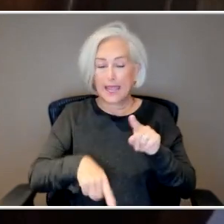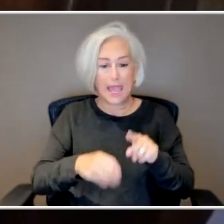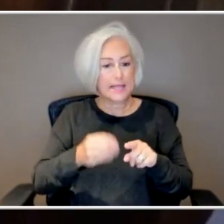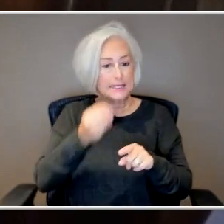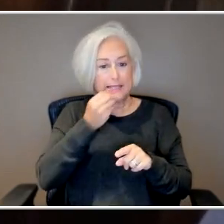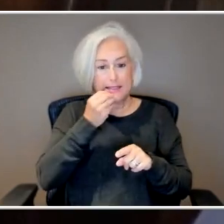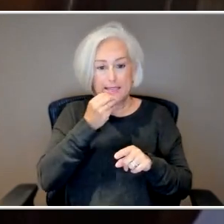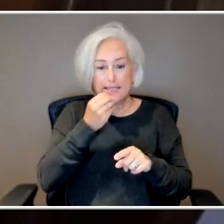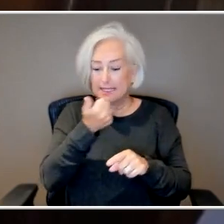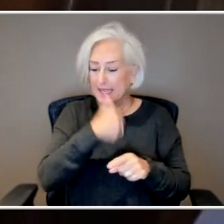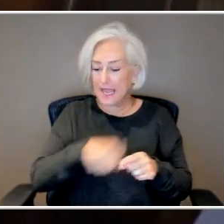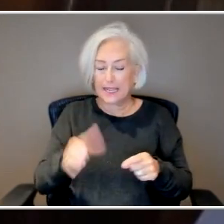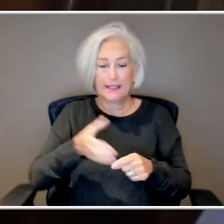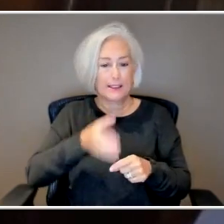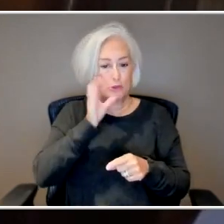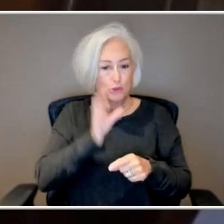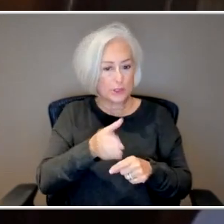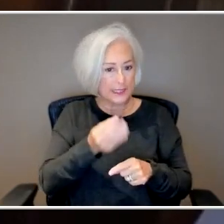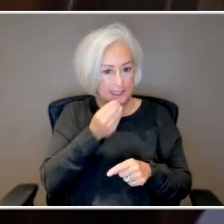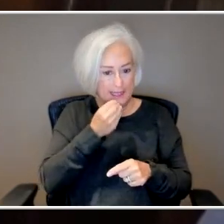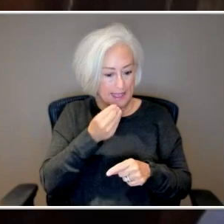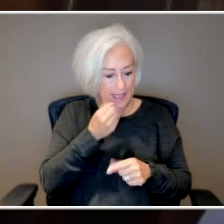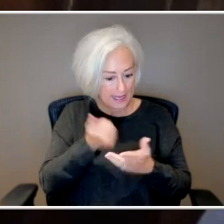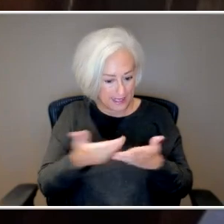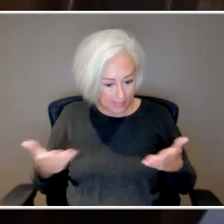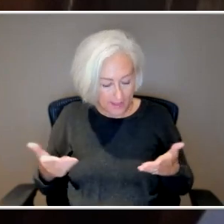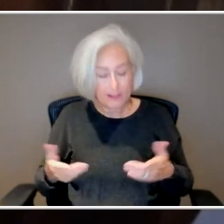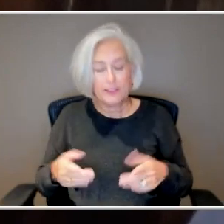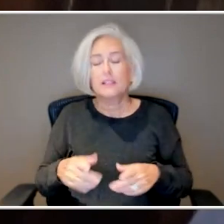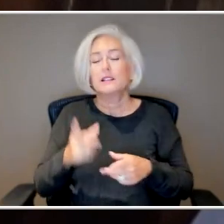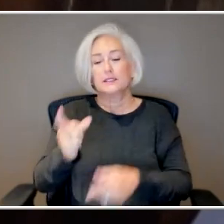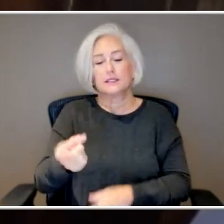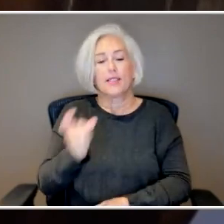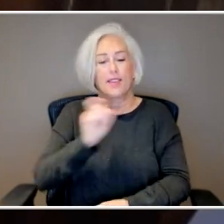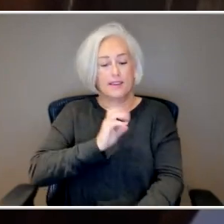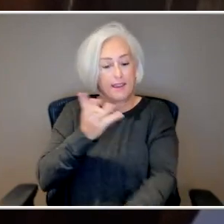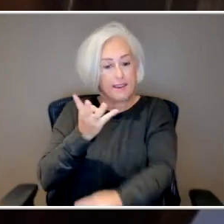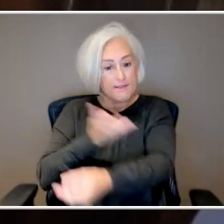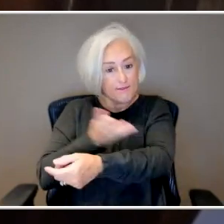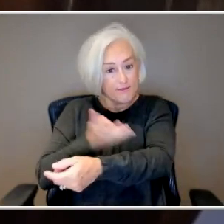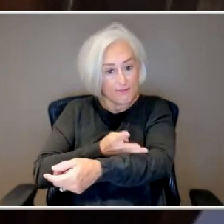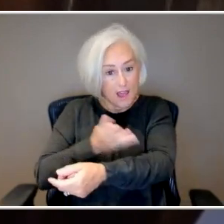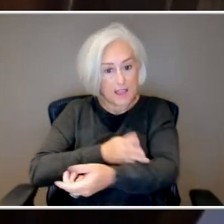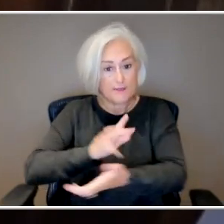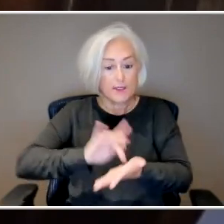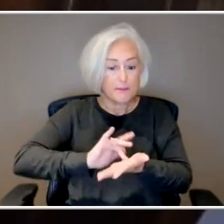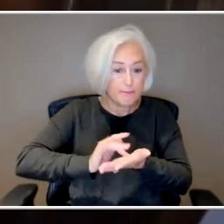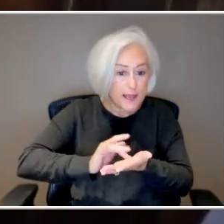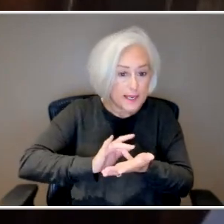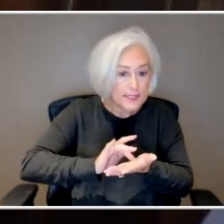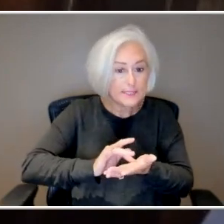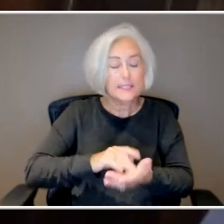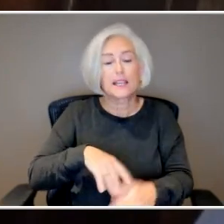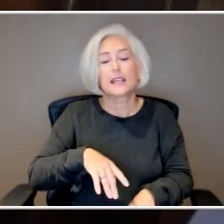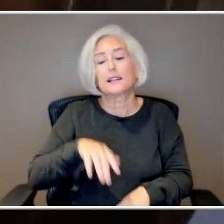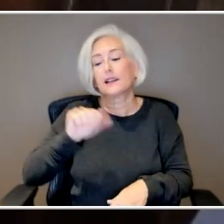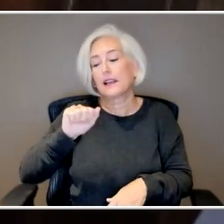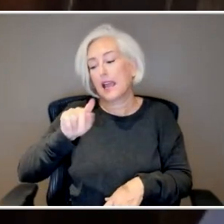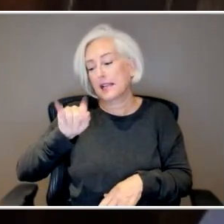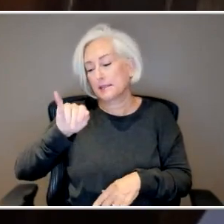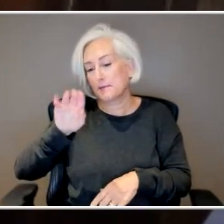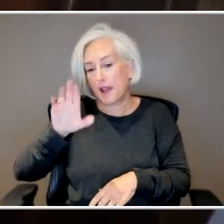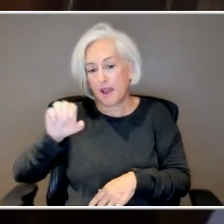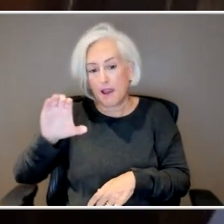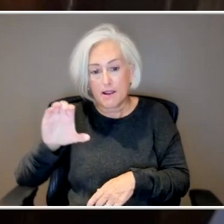fluids helped, and then they were giving me IV medication, steroids, and antibiotics, and